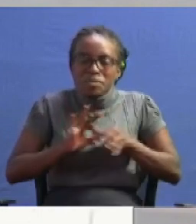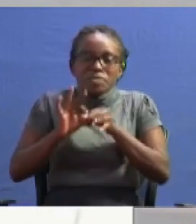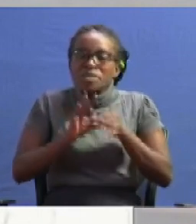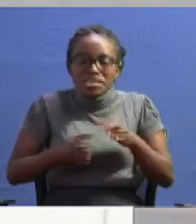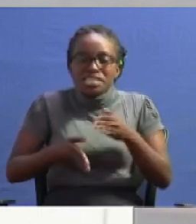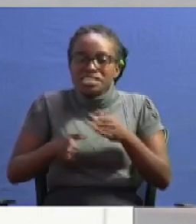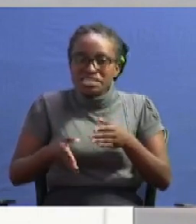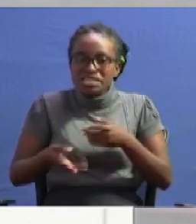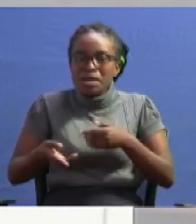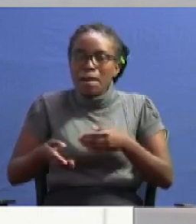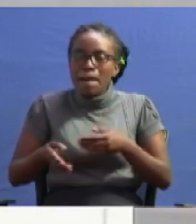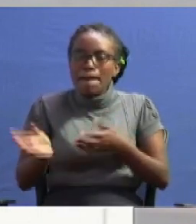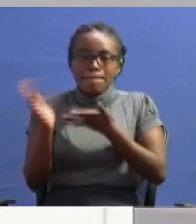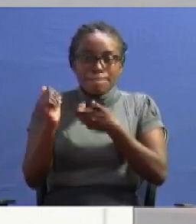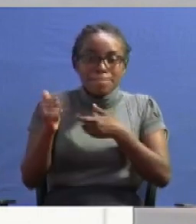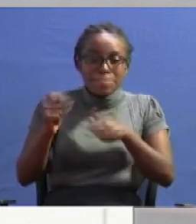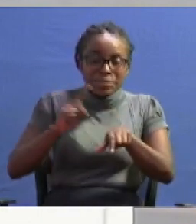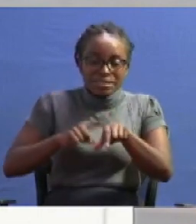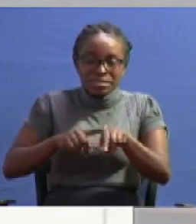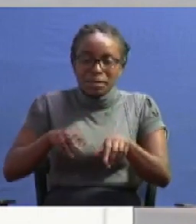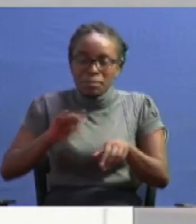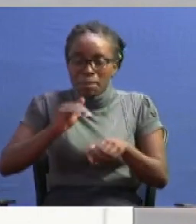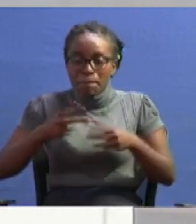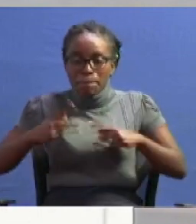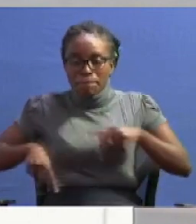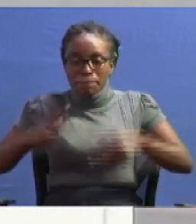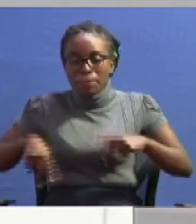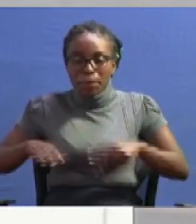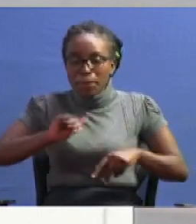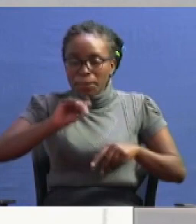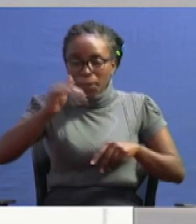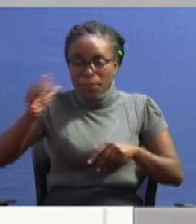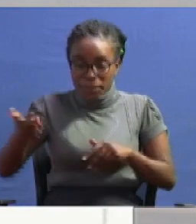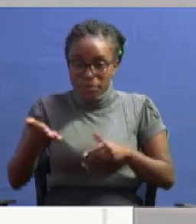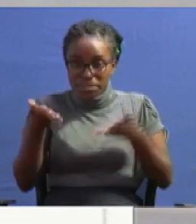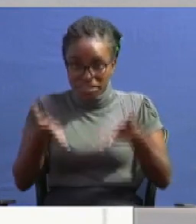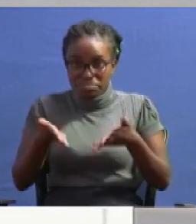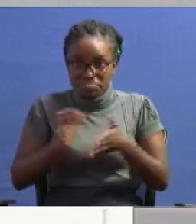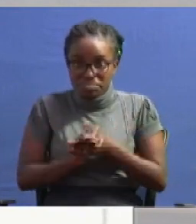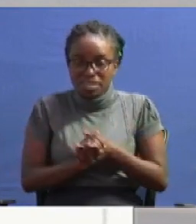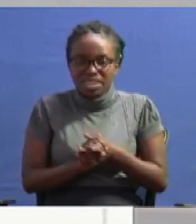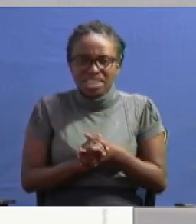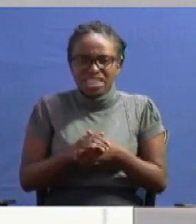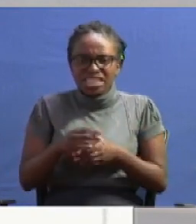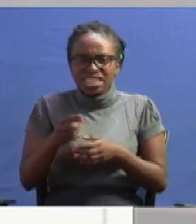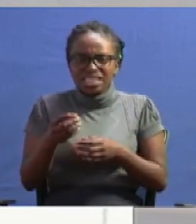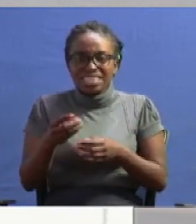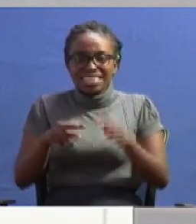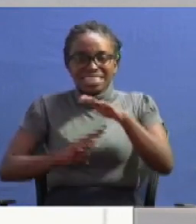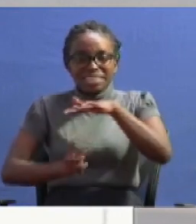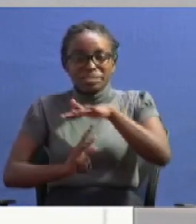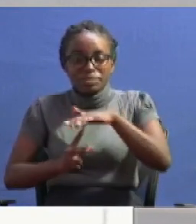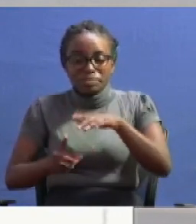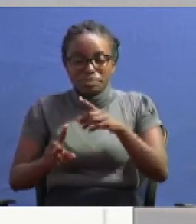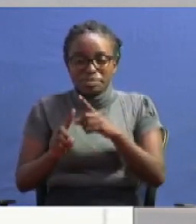sideline now the people from the mountain. Probably, what is this? What is Deputy President referring to, and who are